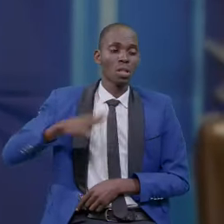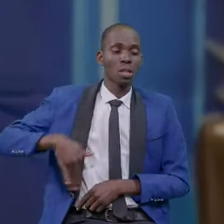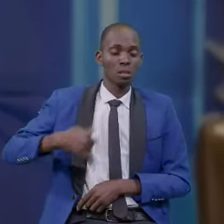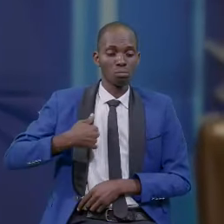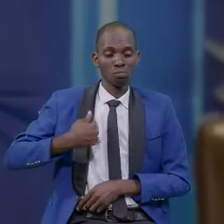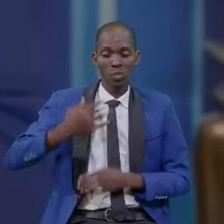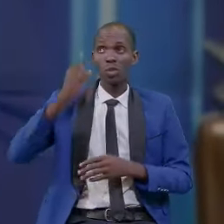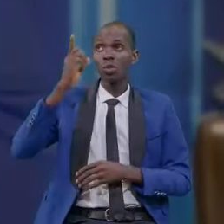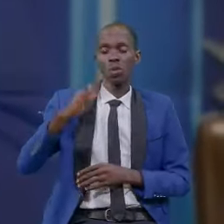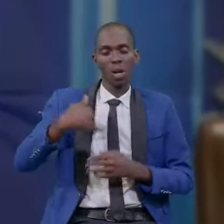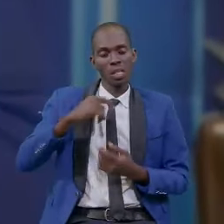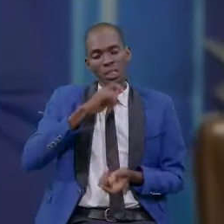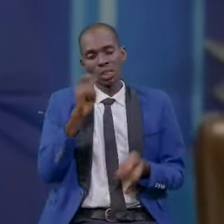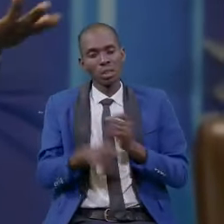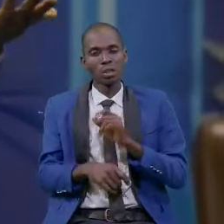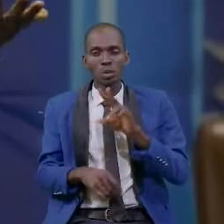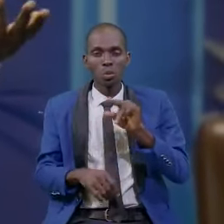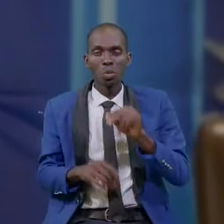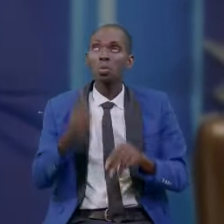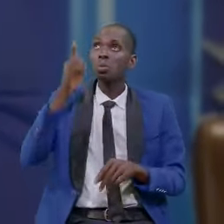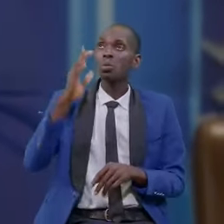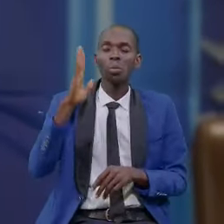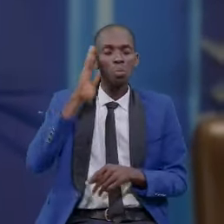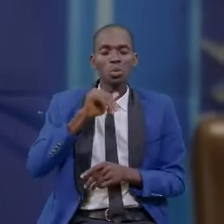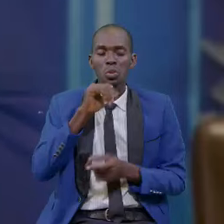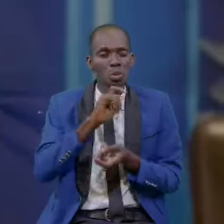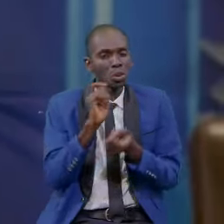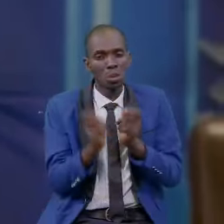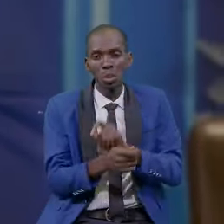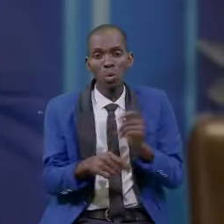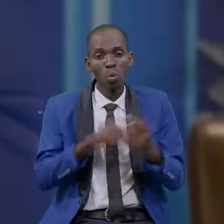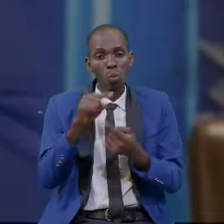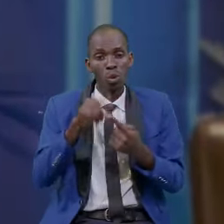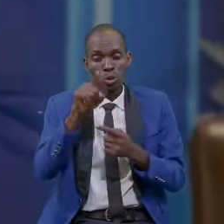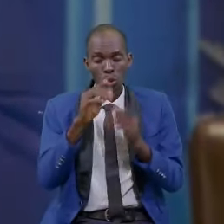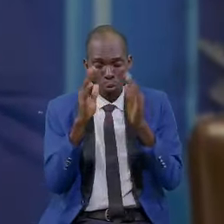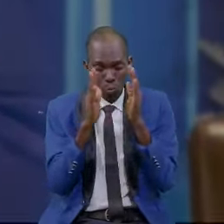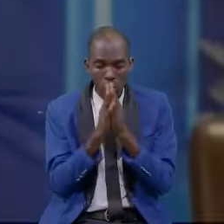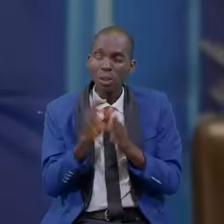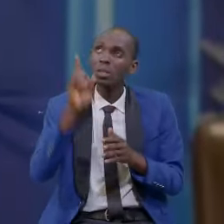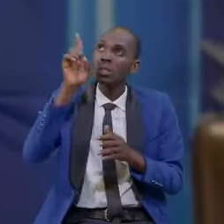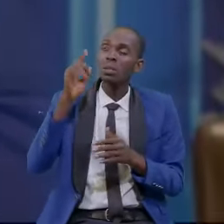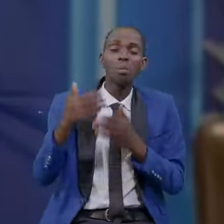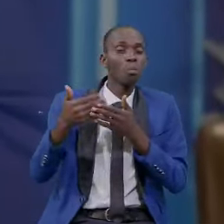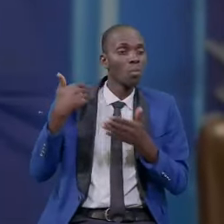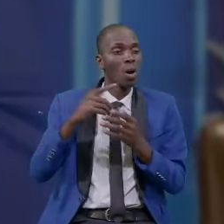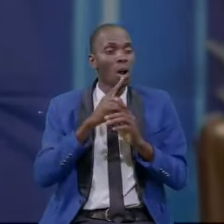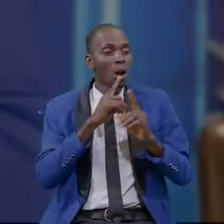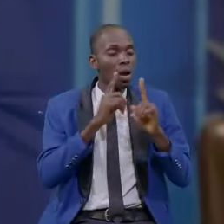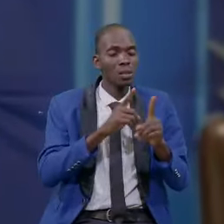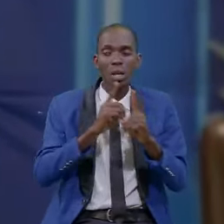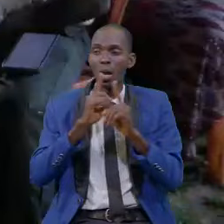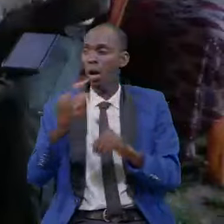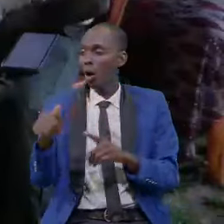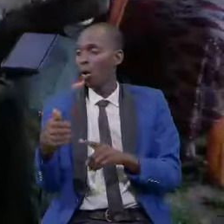not change. When you make your prayer, he has always answered other people. He will answer